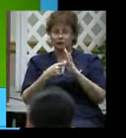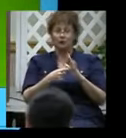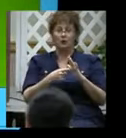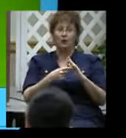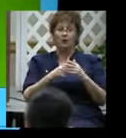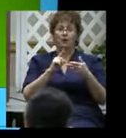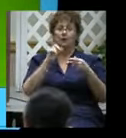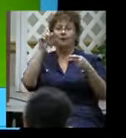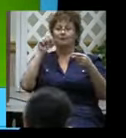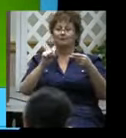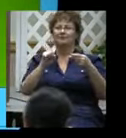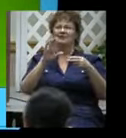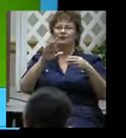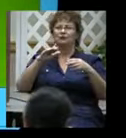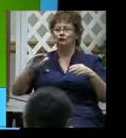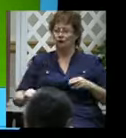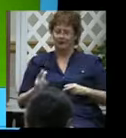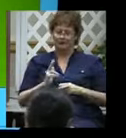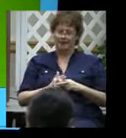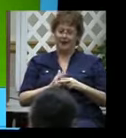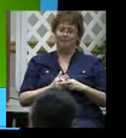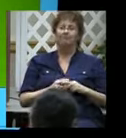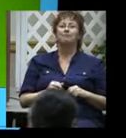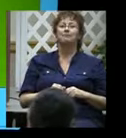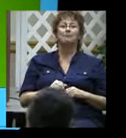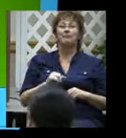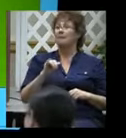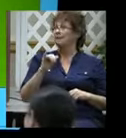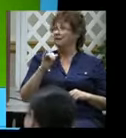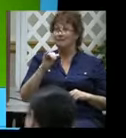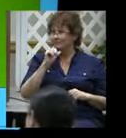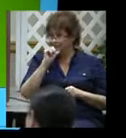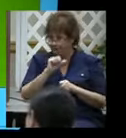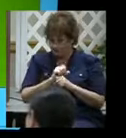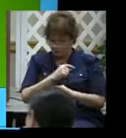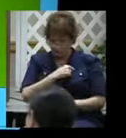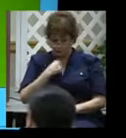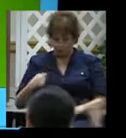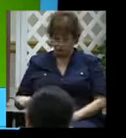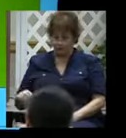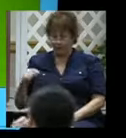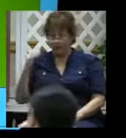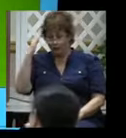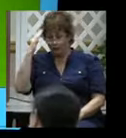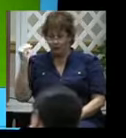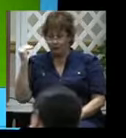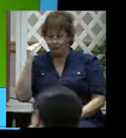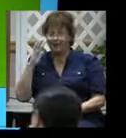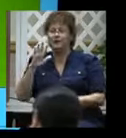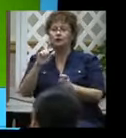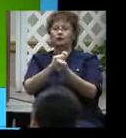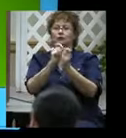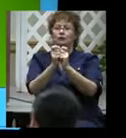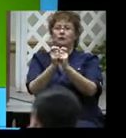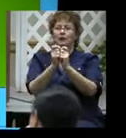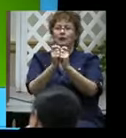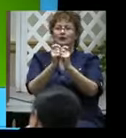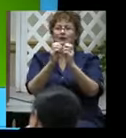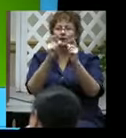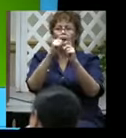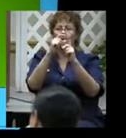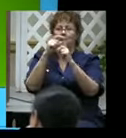in the child's name. And so that, again, if it doesn't work with, in Chinese or Korean or other languages, just change the text a little bit so that it